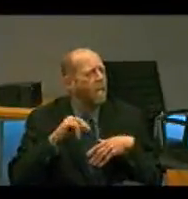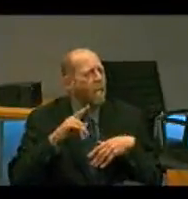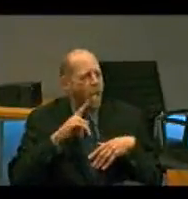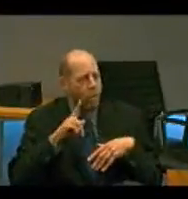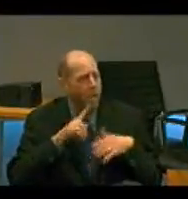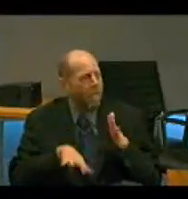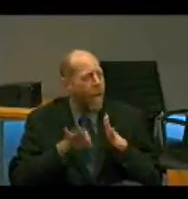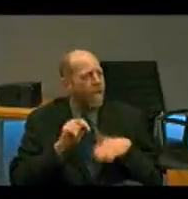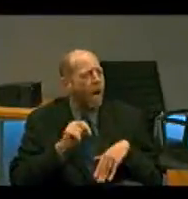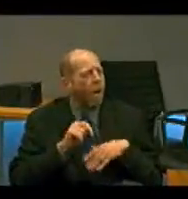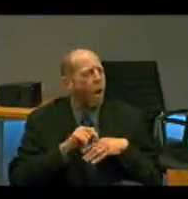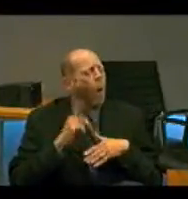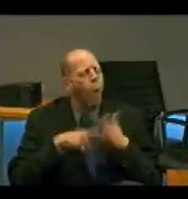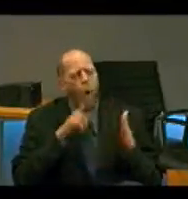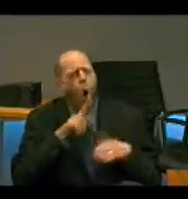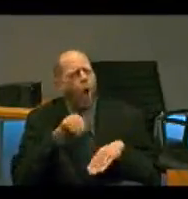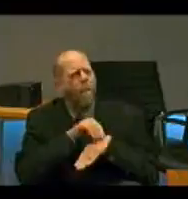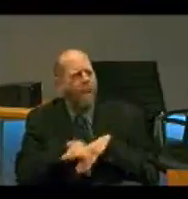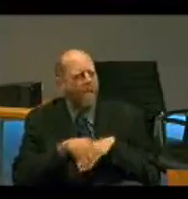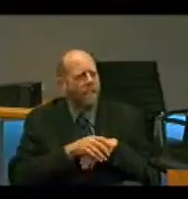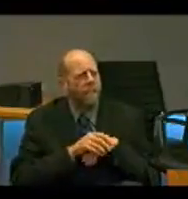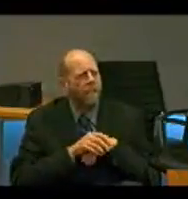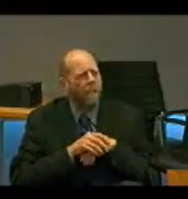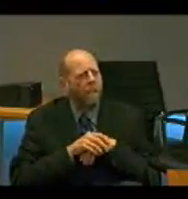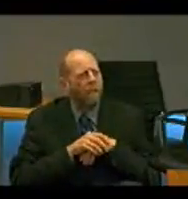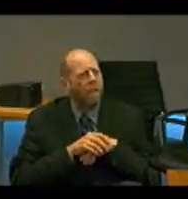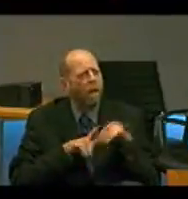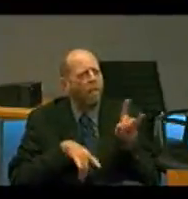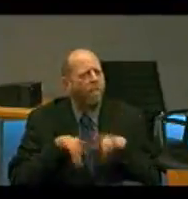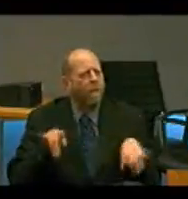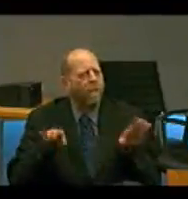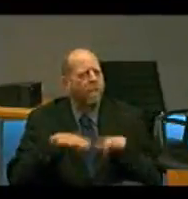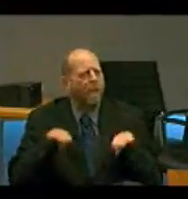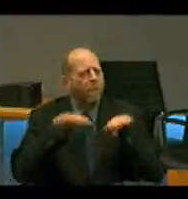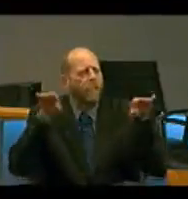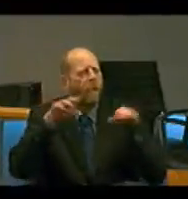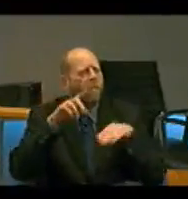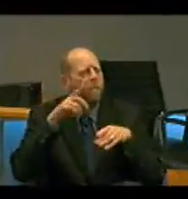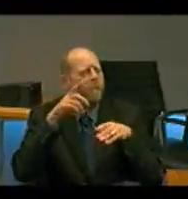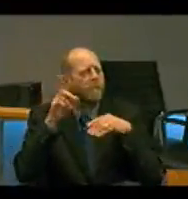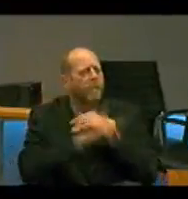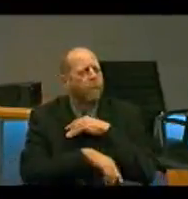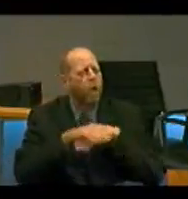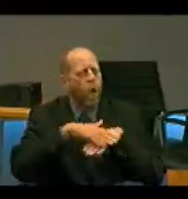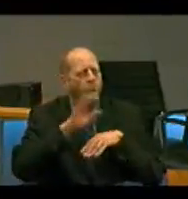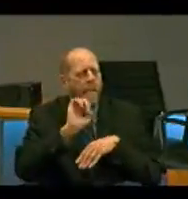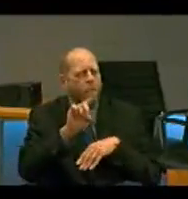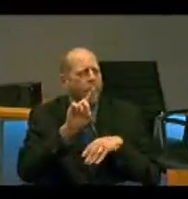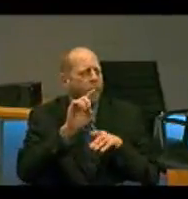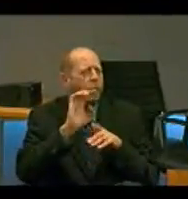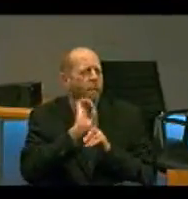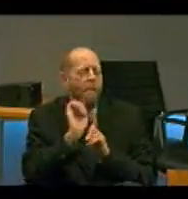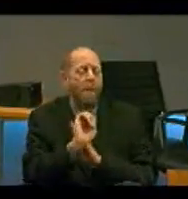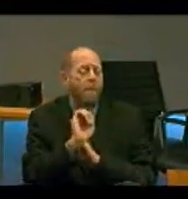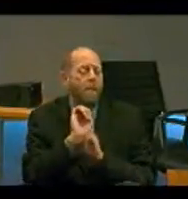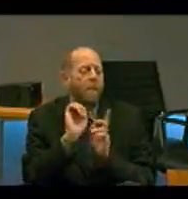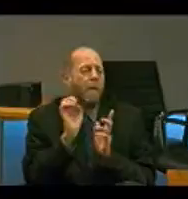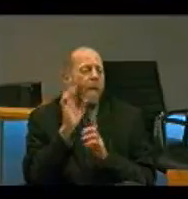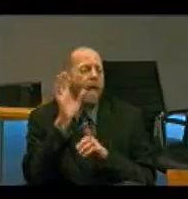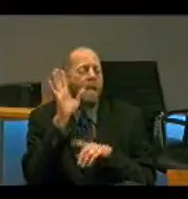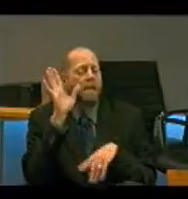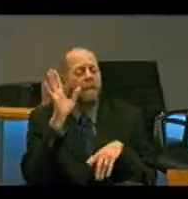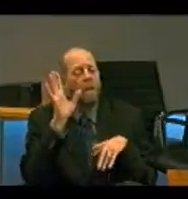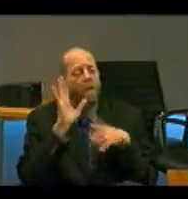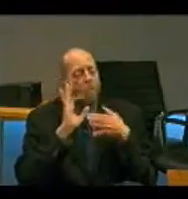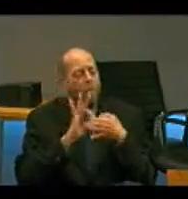find out what are the effects of varying levels of discipline on the educational environment and on educational